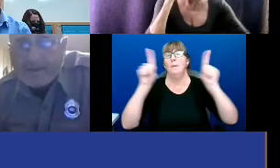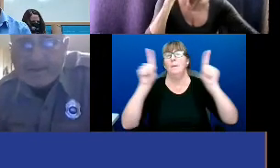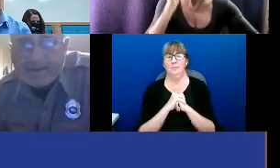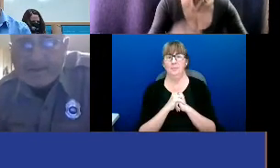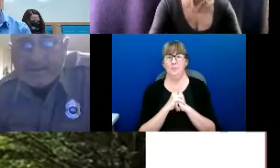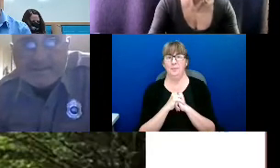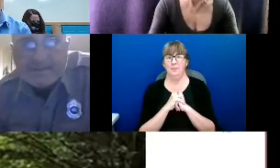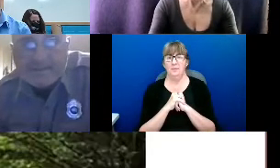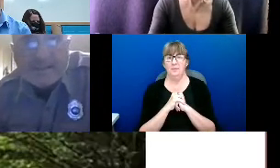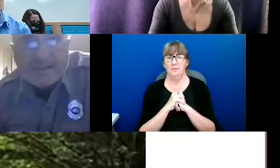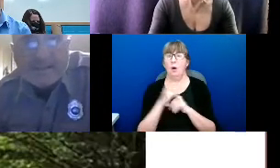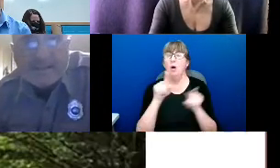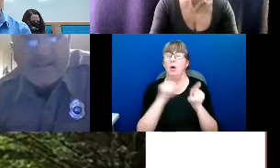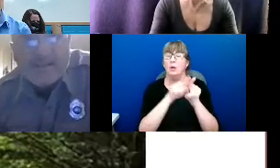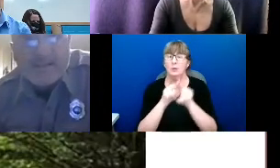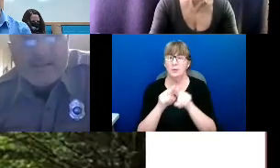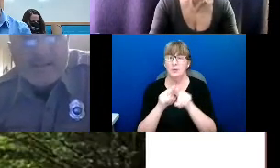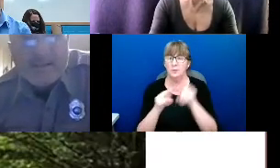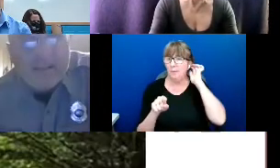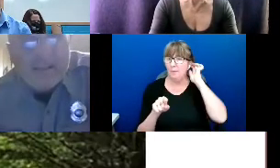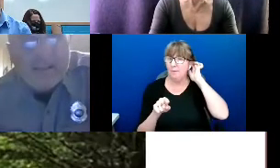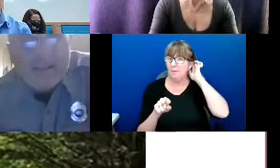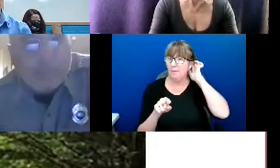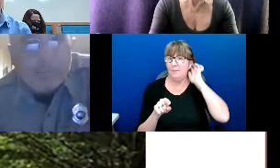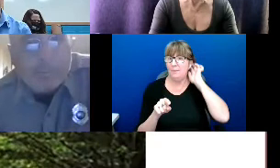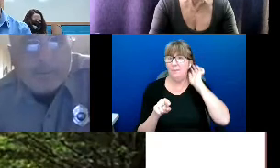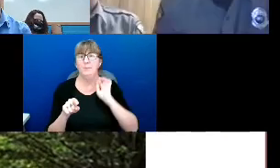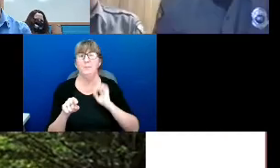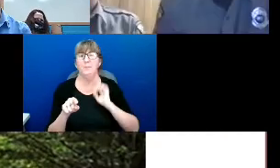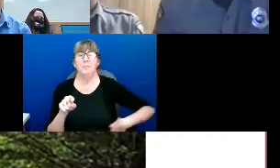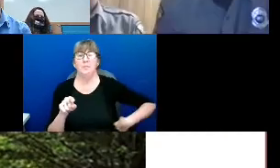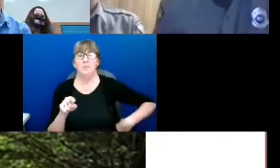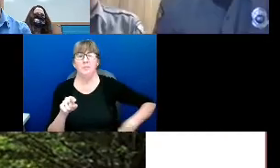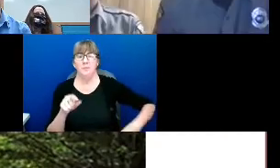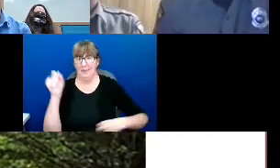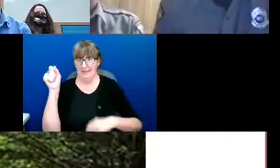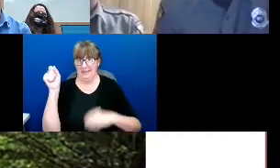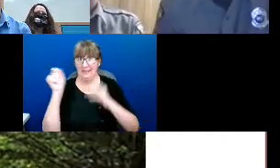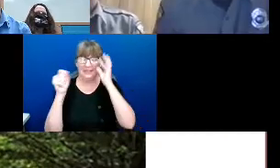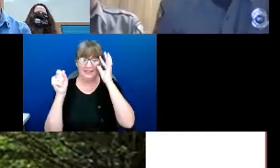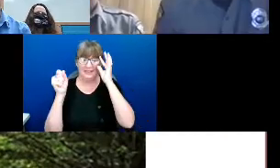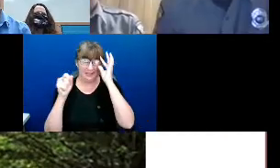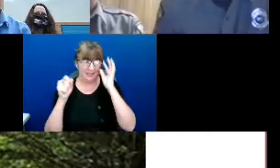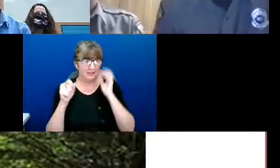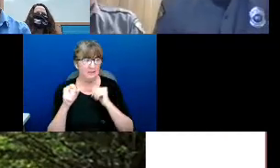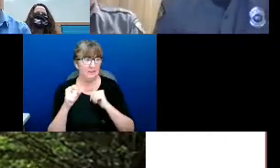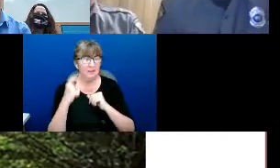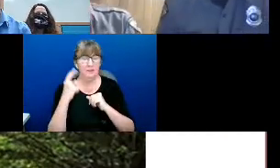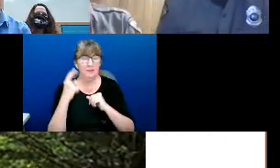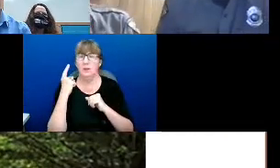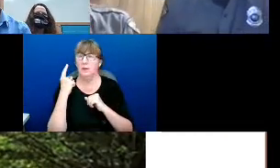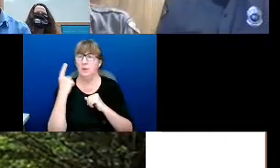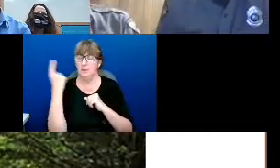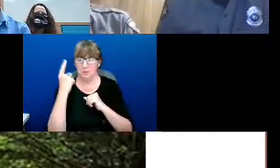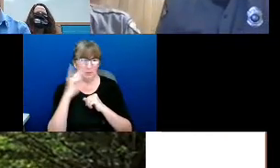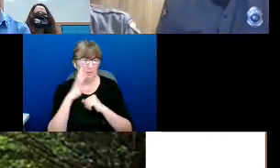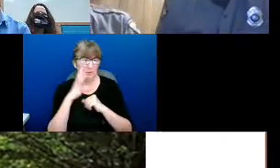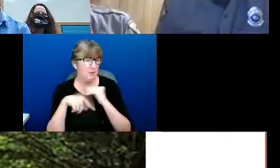thing I wanted to say is, yes, one of your segments there, you was talking about knowing